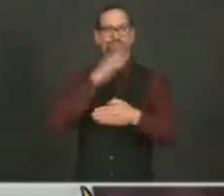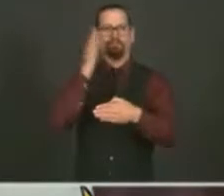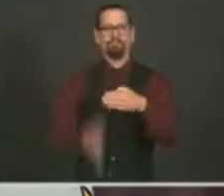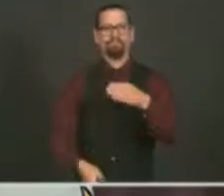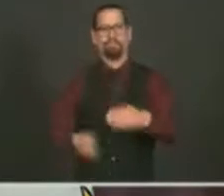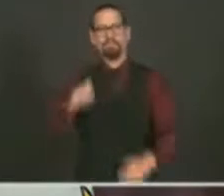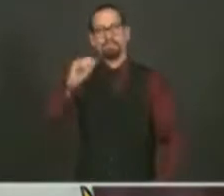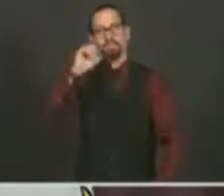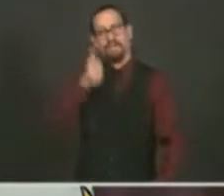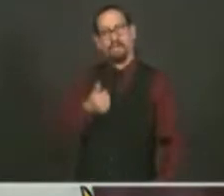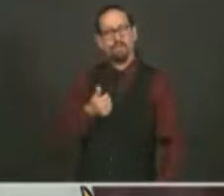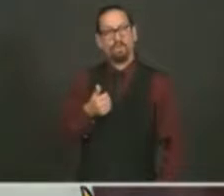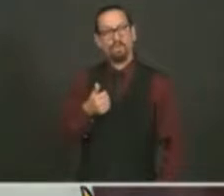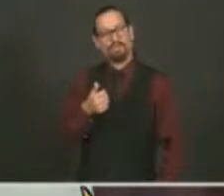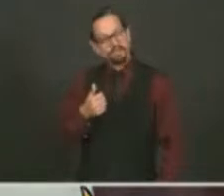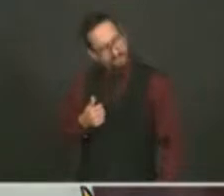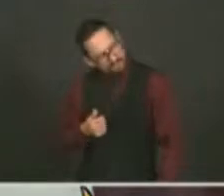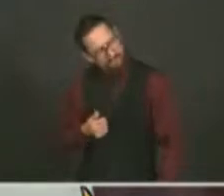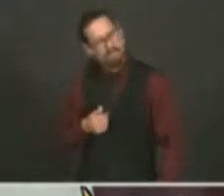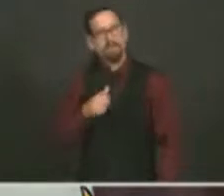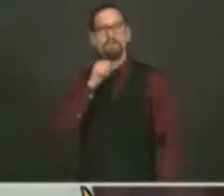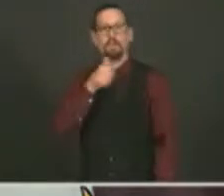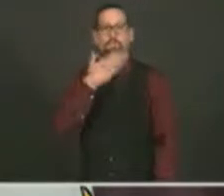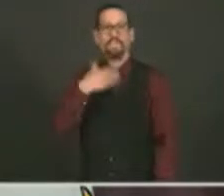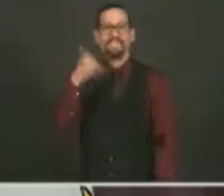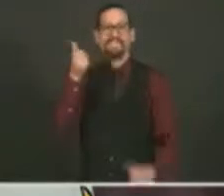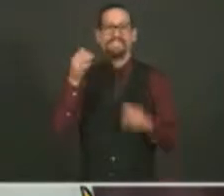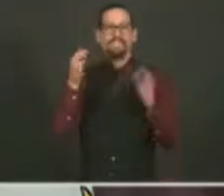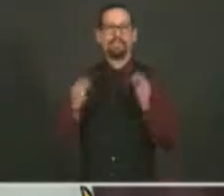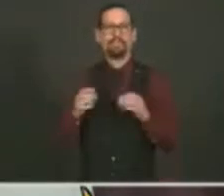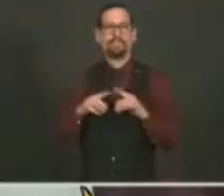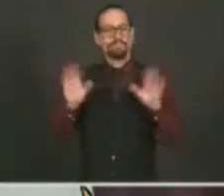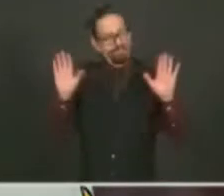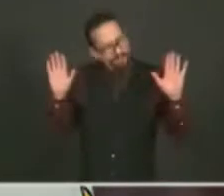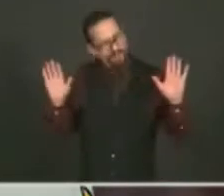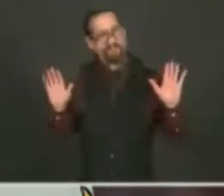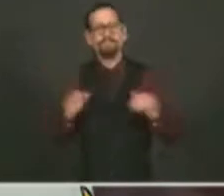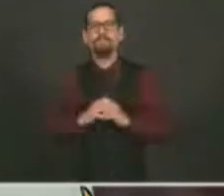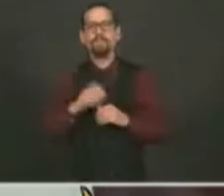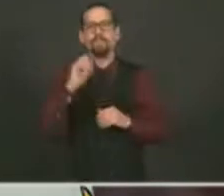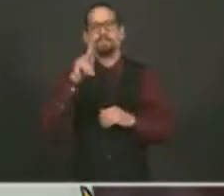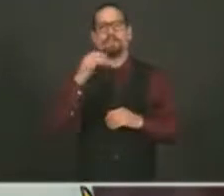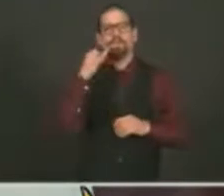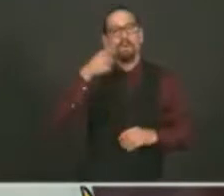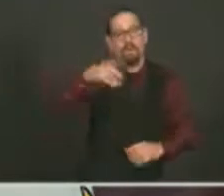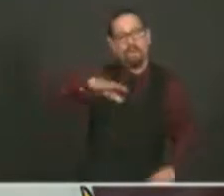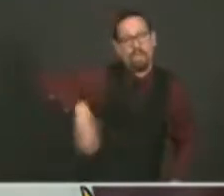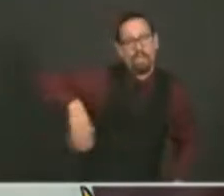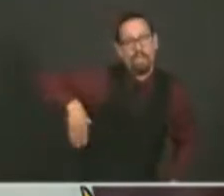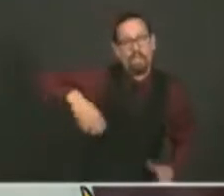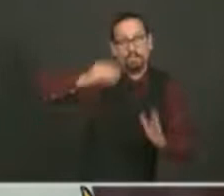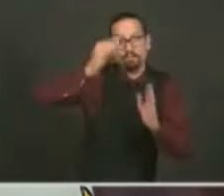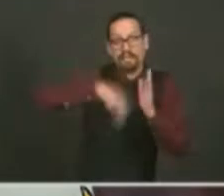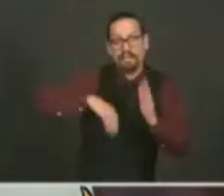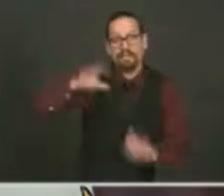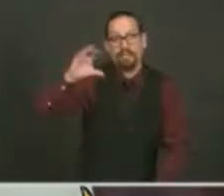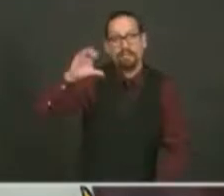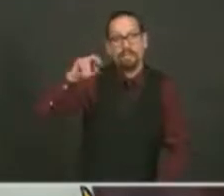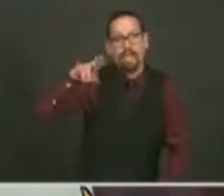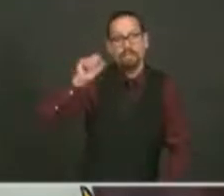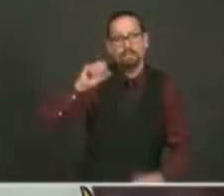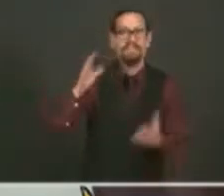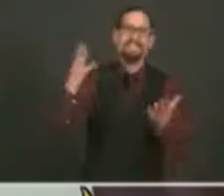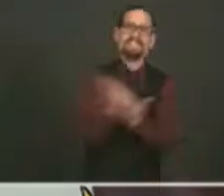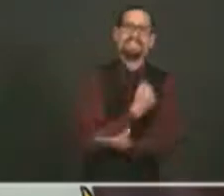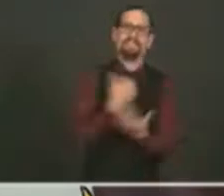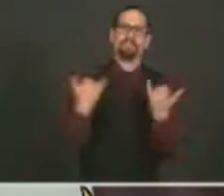is happening. So if you're out there and you haven't filled out your census, please do it today. Please do it